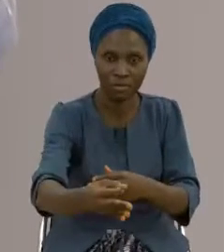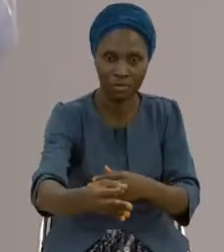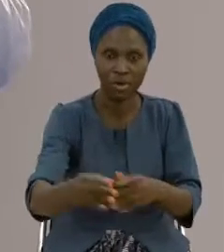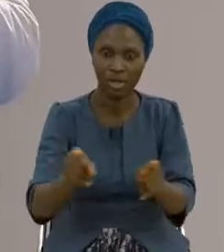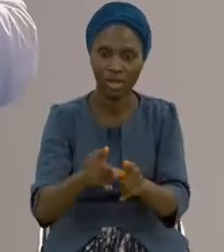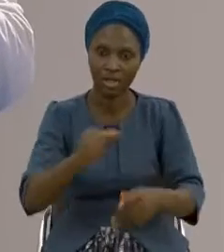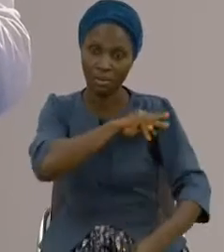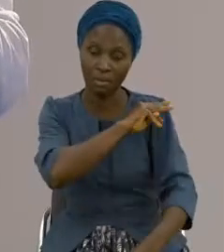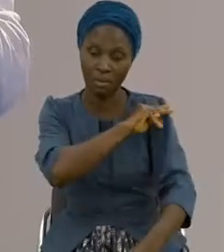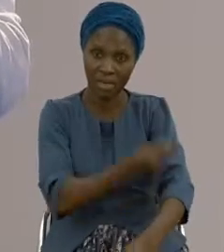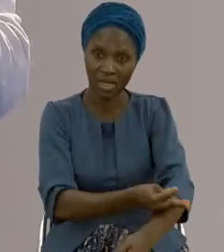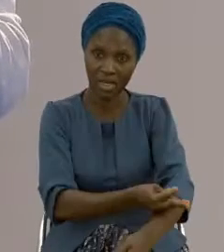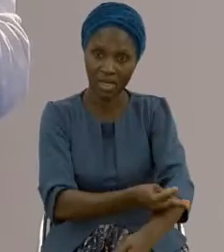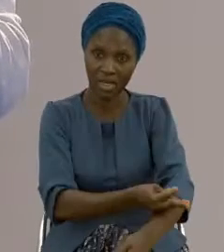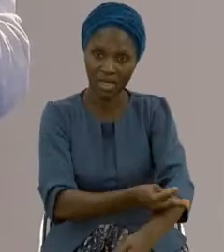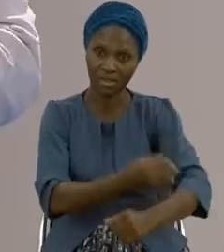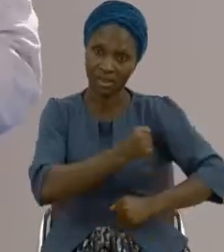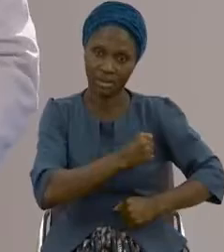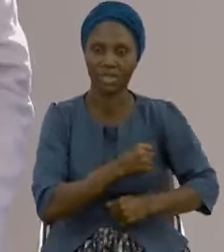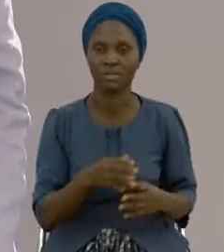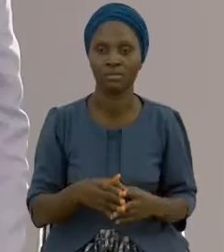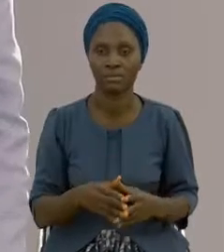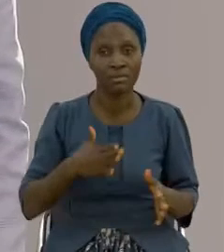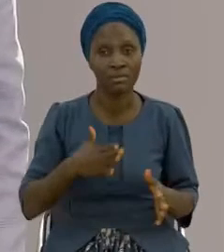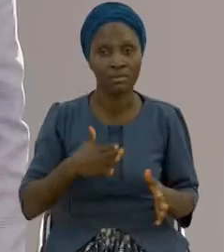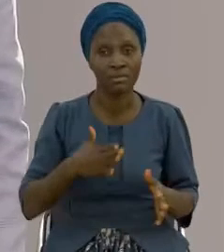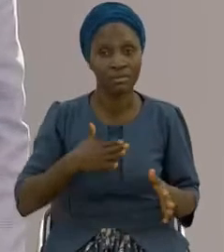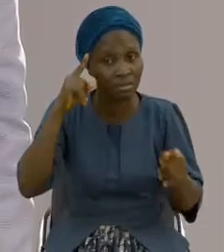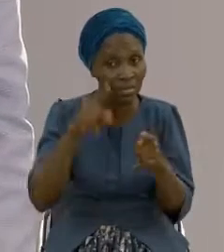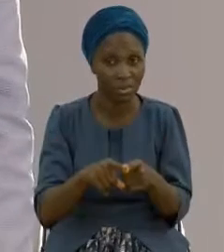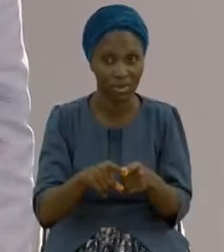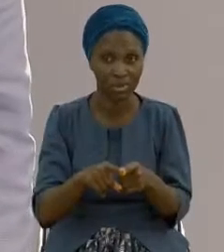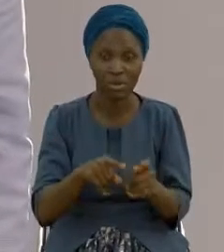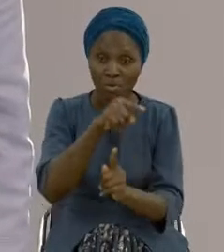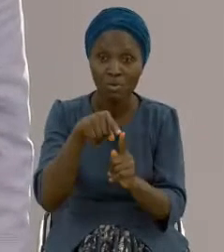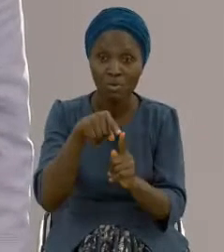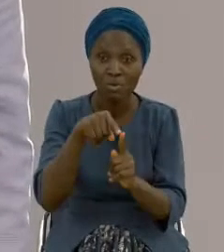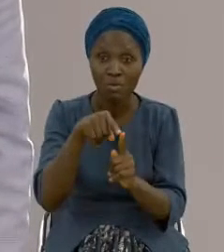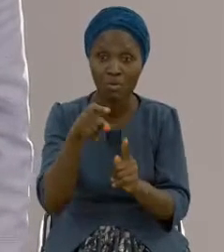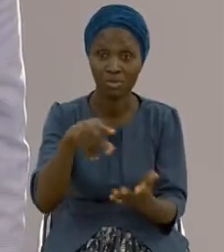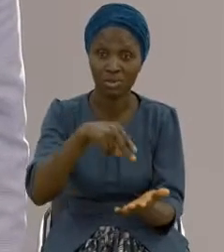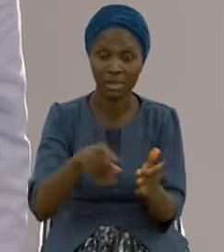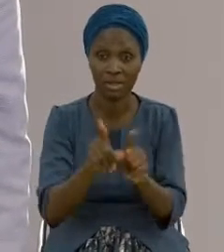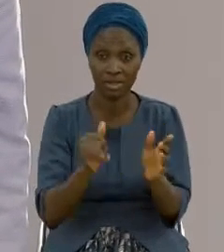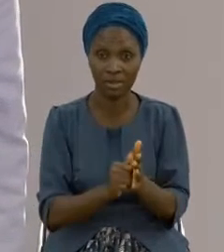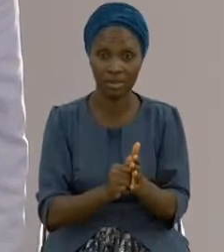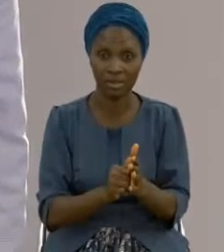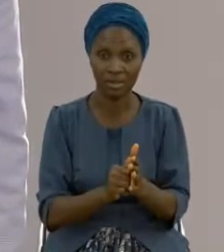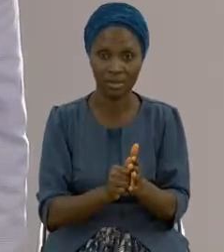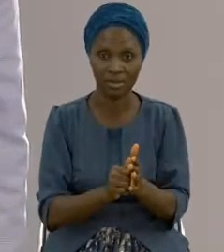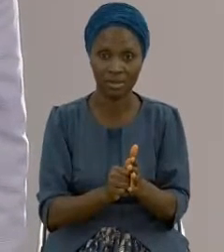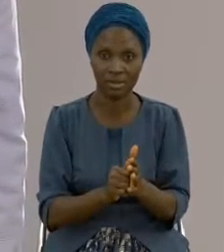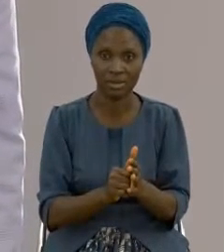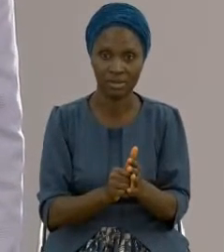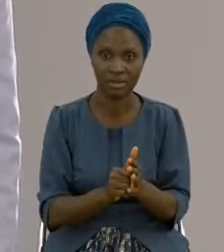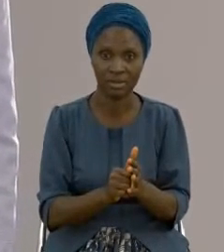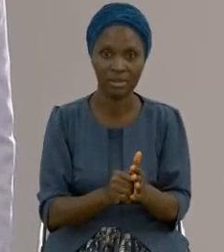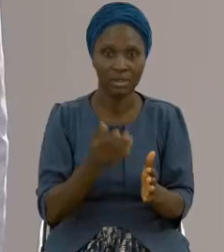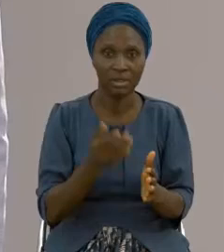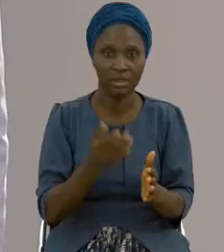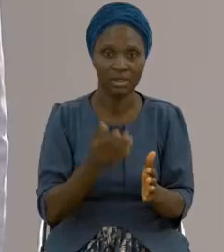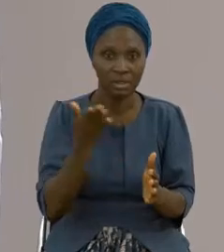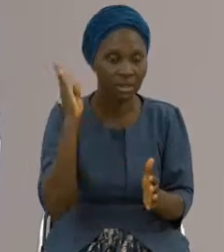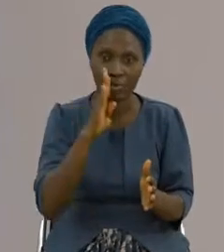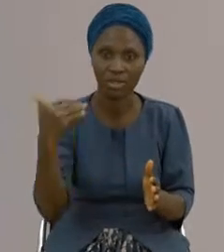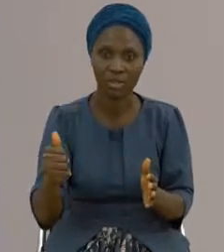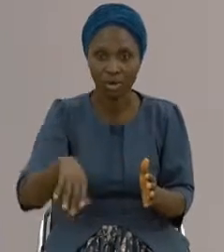When you stand like that, there'll be a fellow believer. He doesn't have the power, the